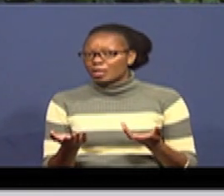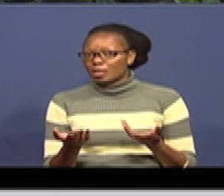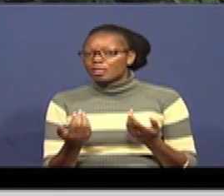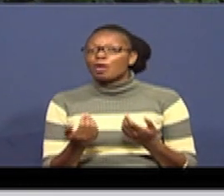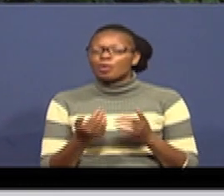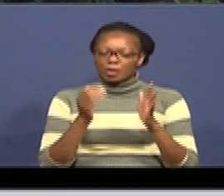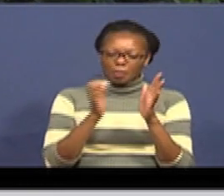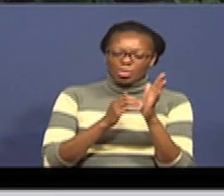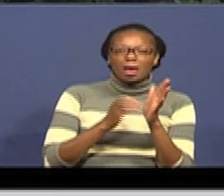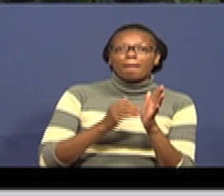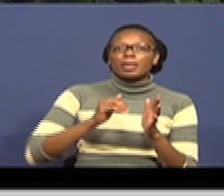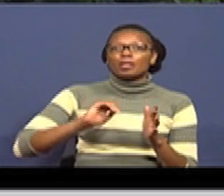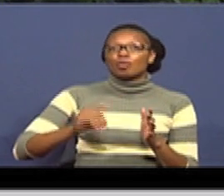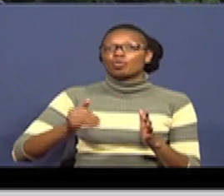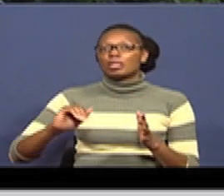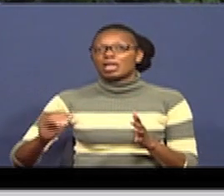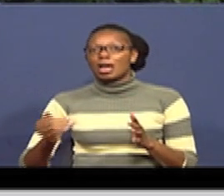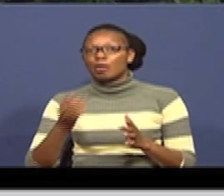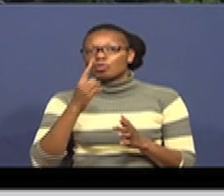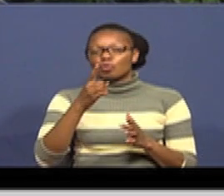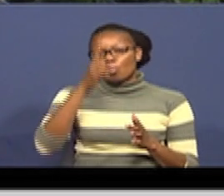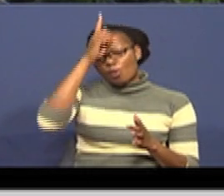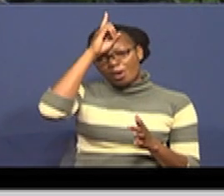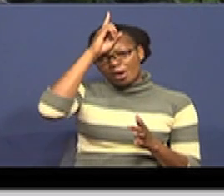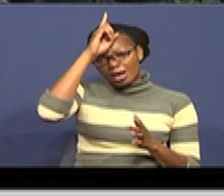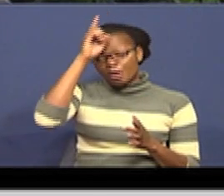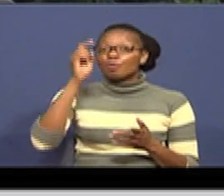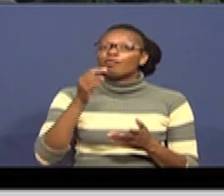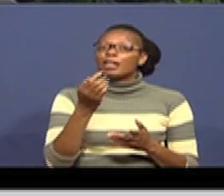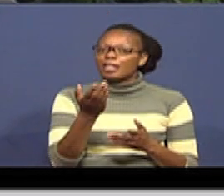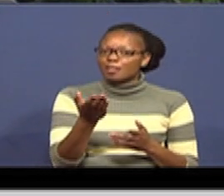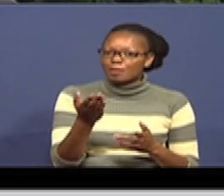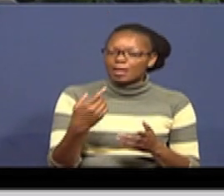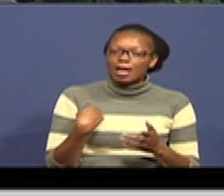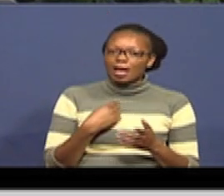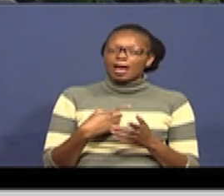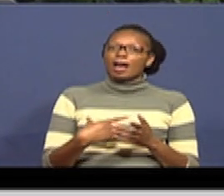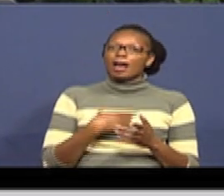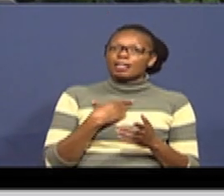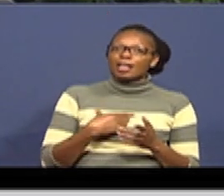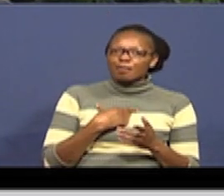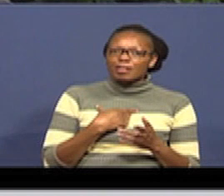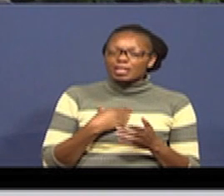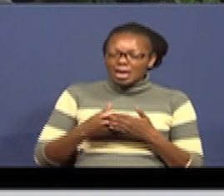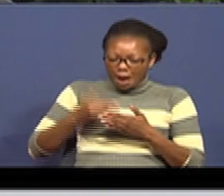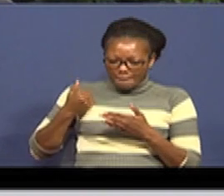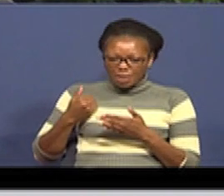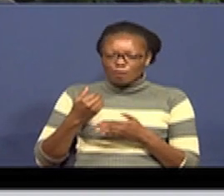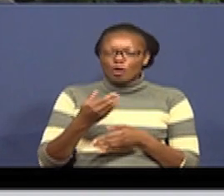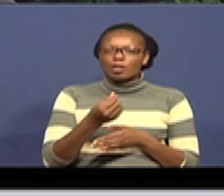to increase their income. As I explained, that Machakos